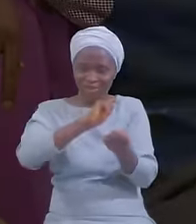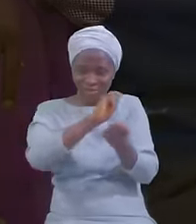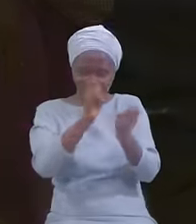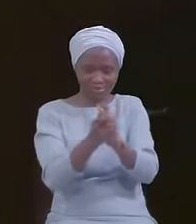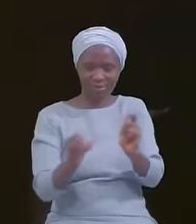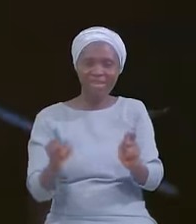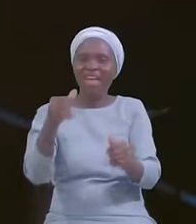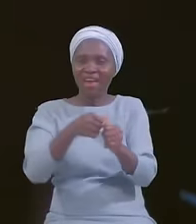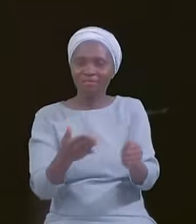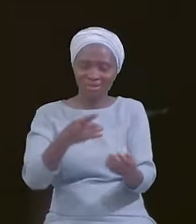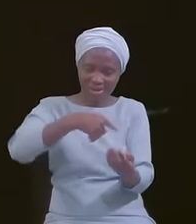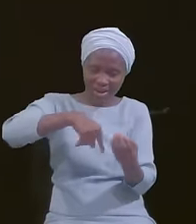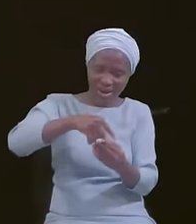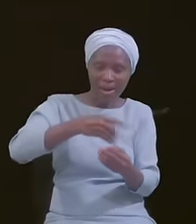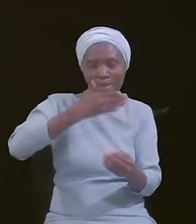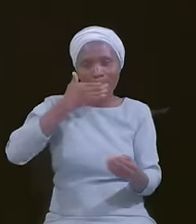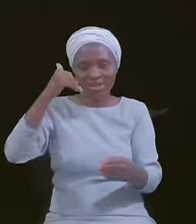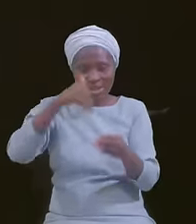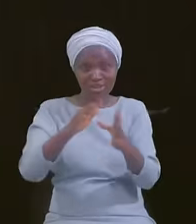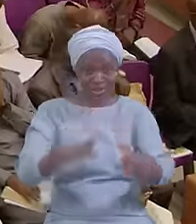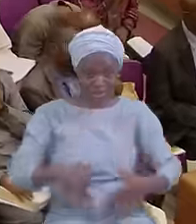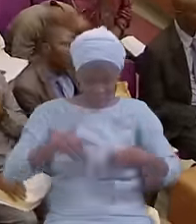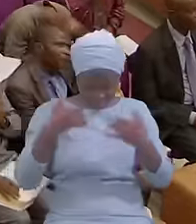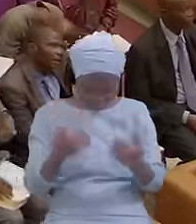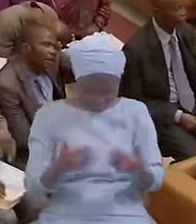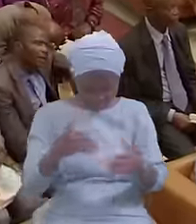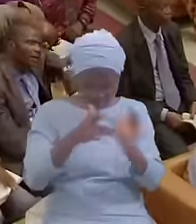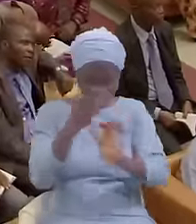everything around in your life right now.